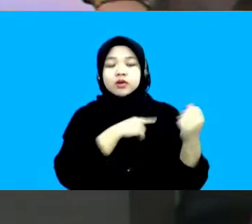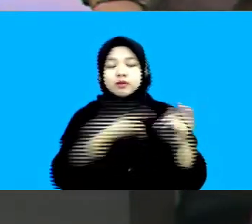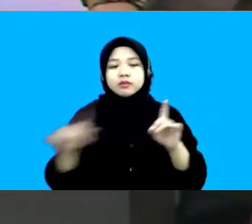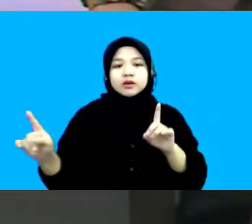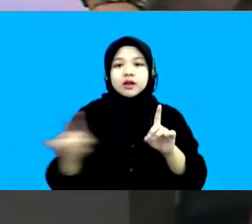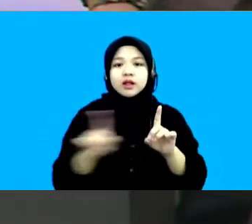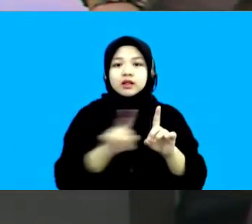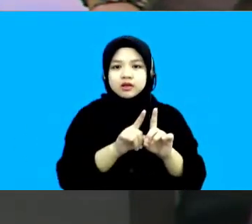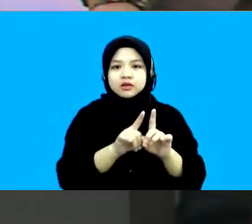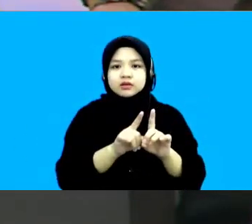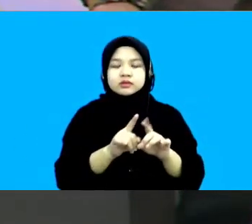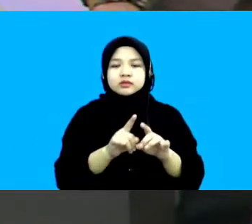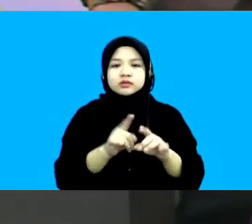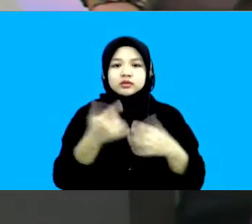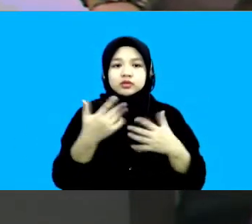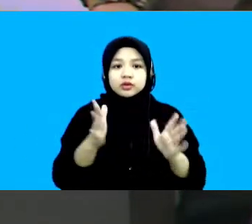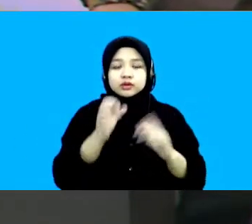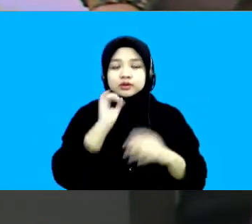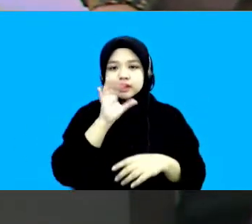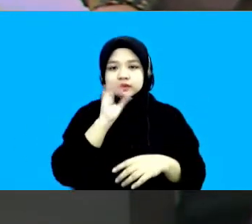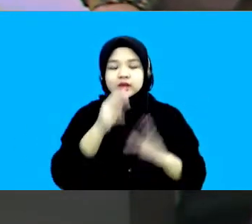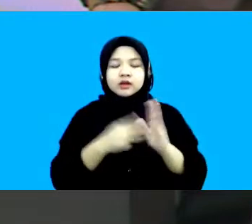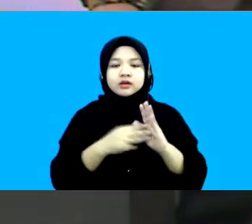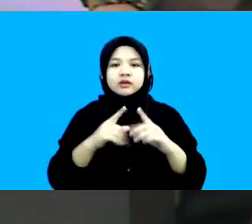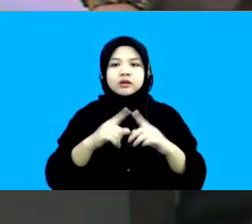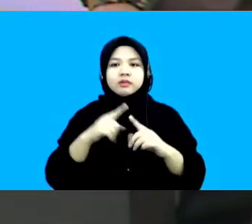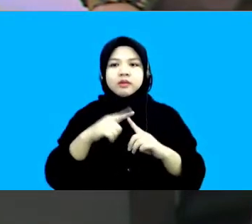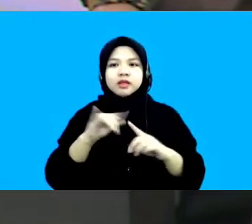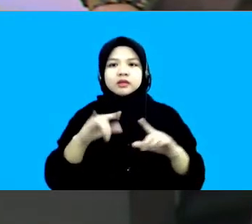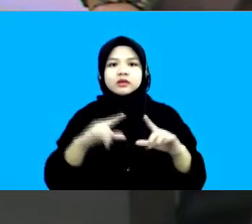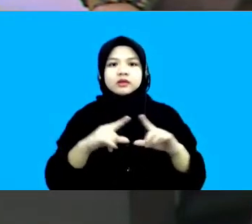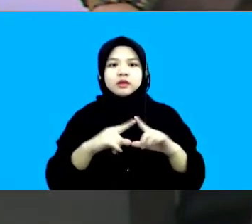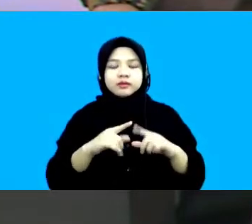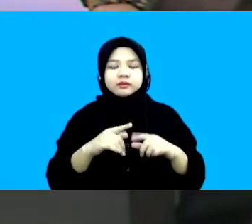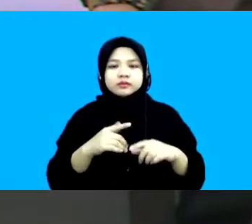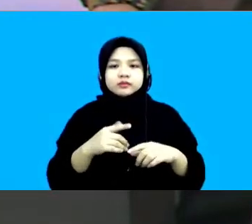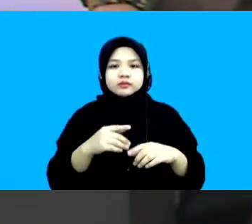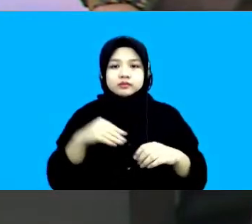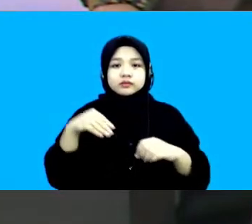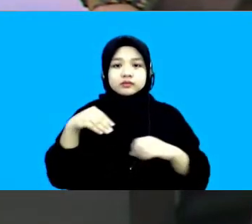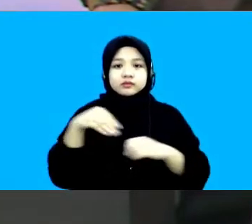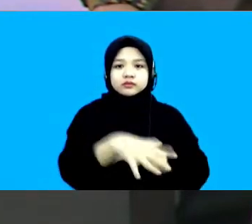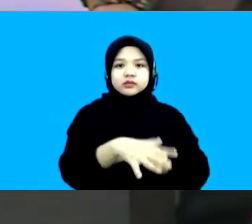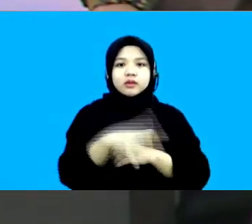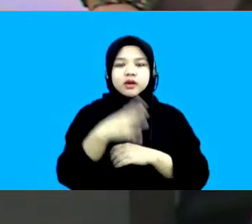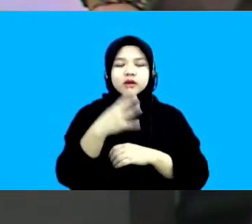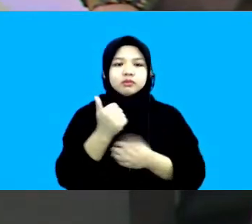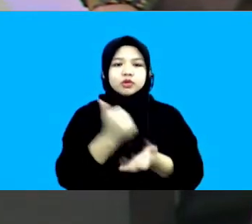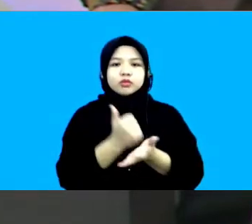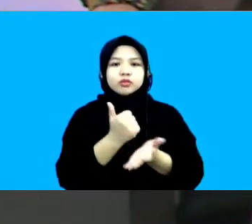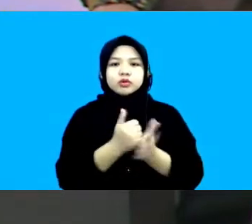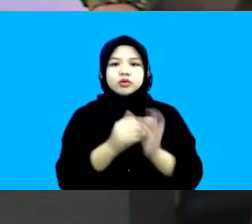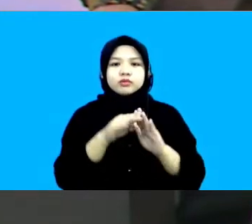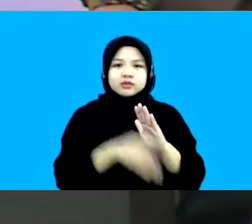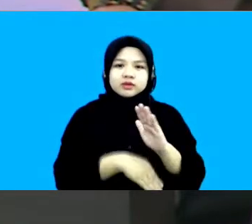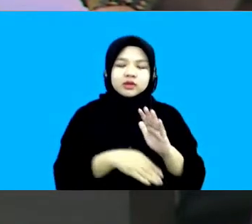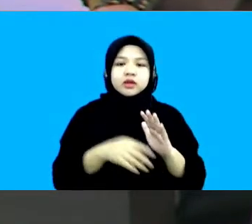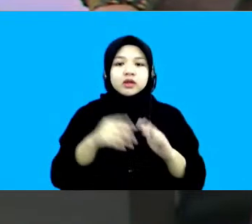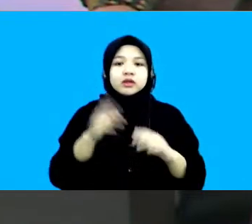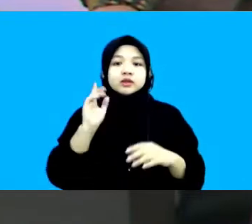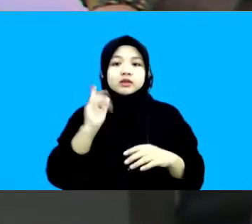affected more perhaps than the men, the issue of this pandemic. So the way we look at this aspect